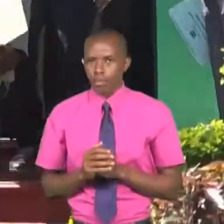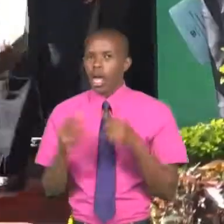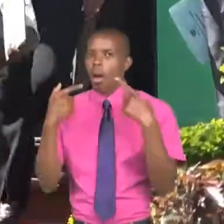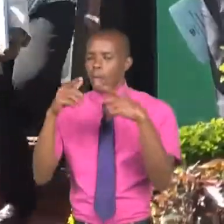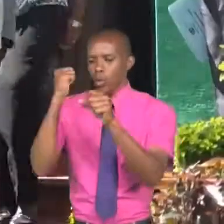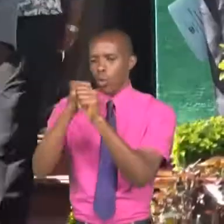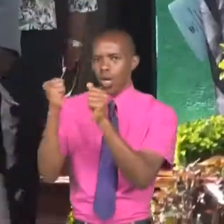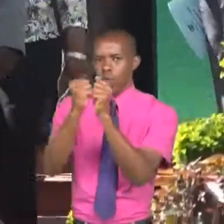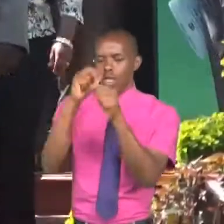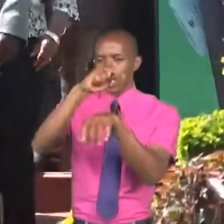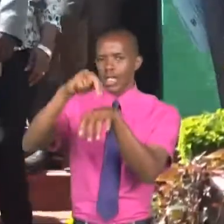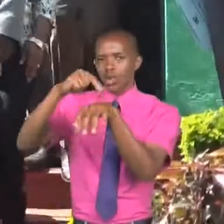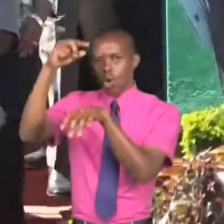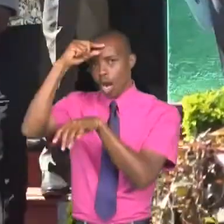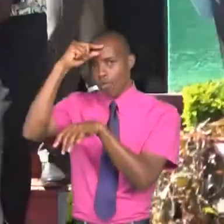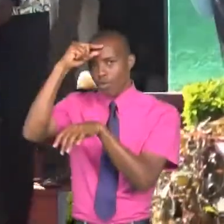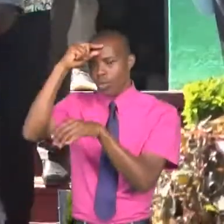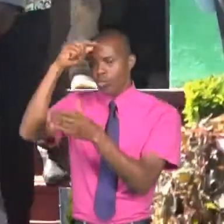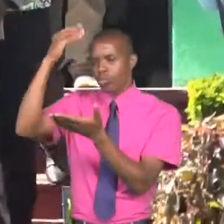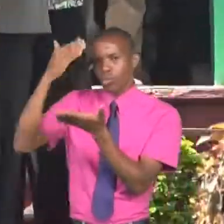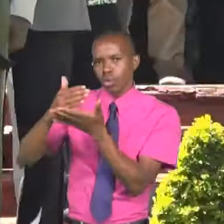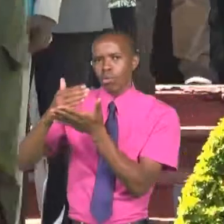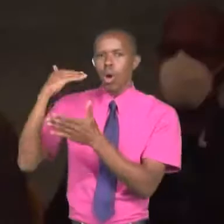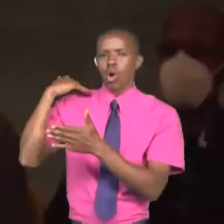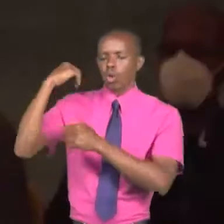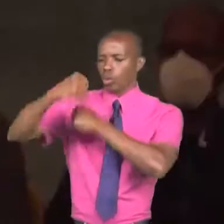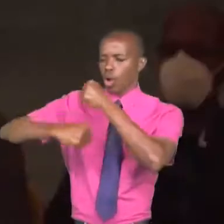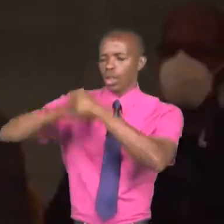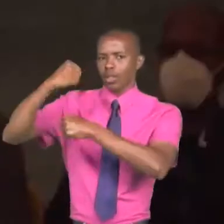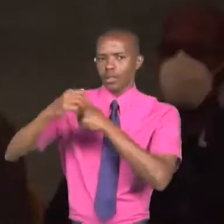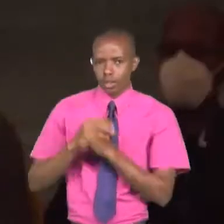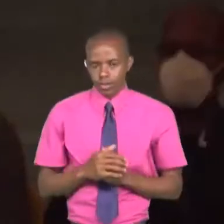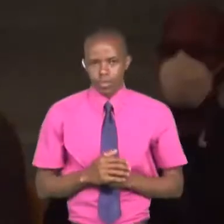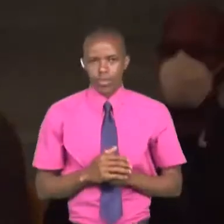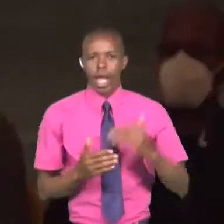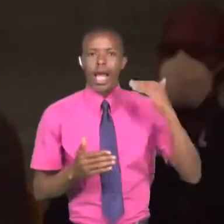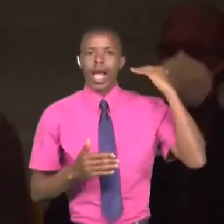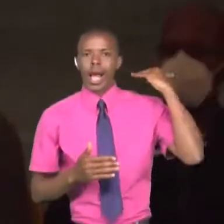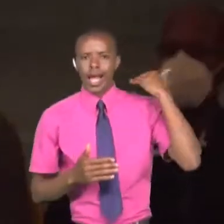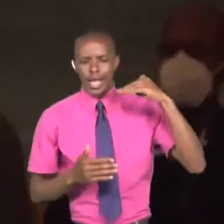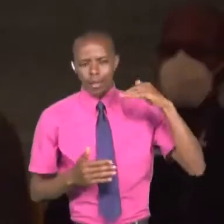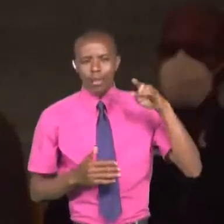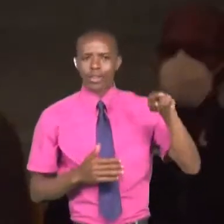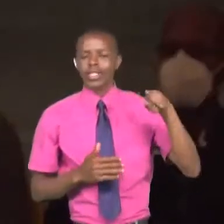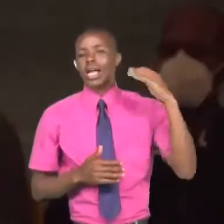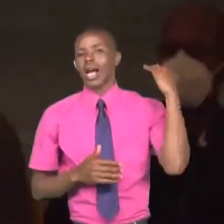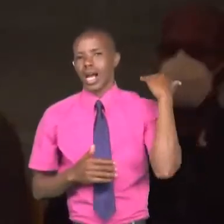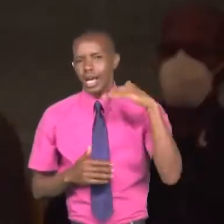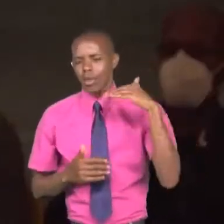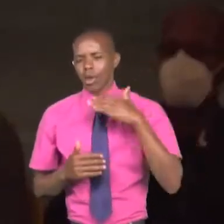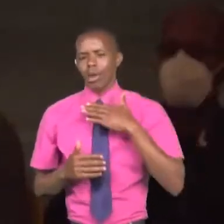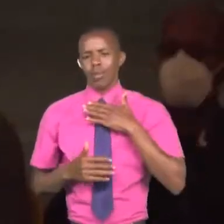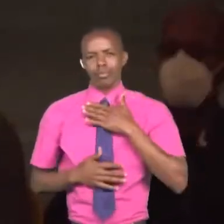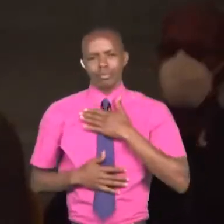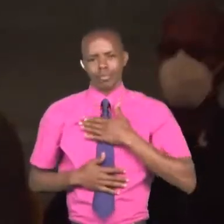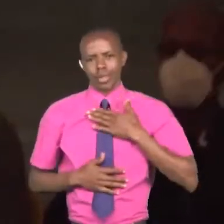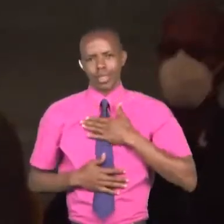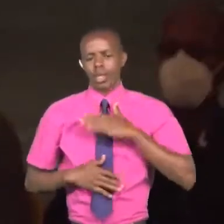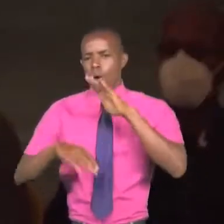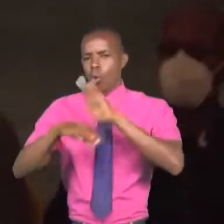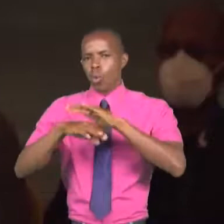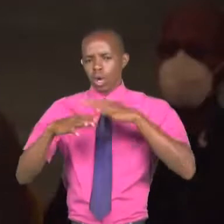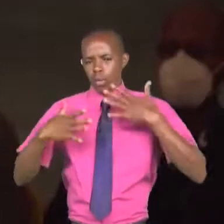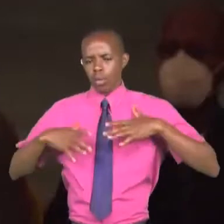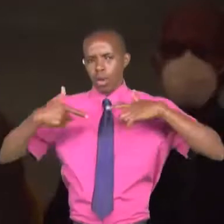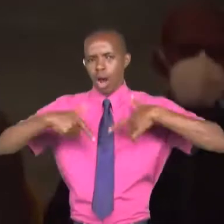cooperate with the national government to curb criminal activities. A criminal is a criminal. And please, good people, allow